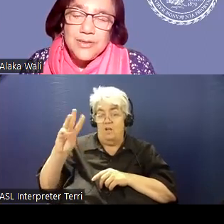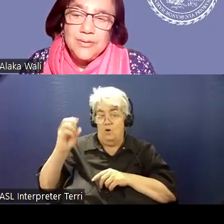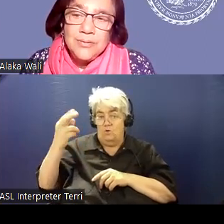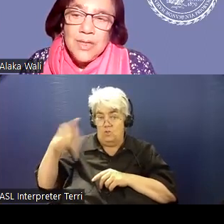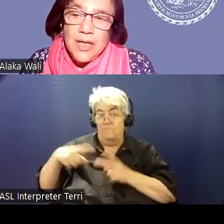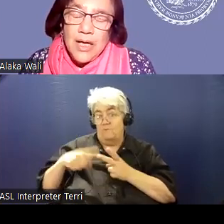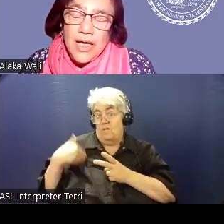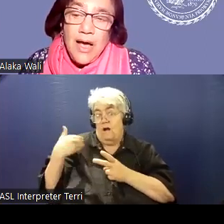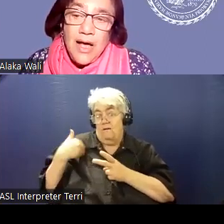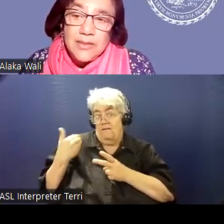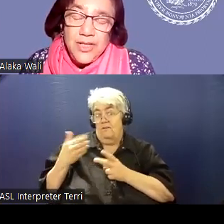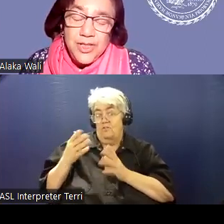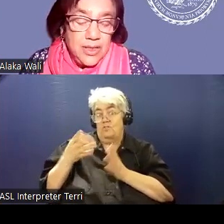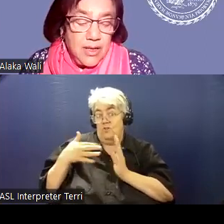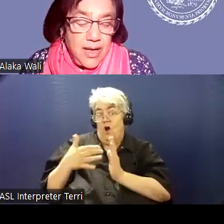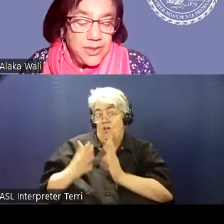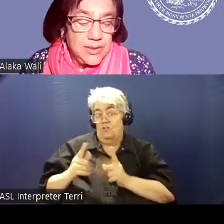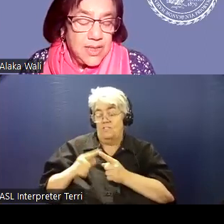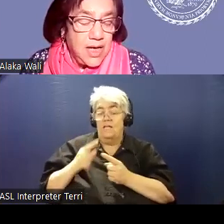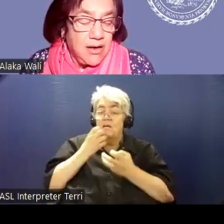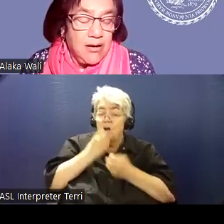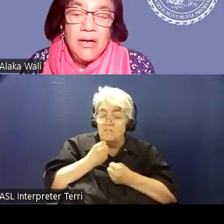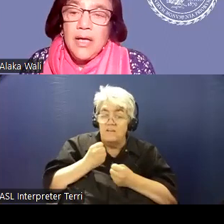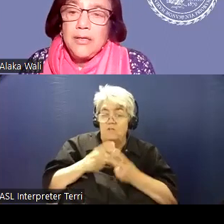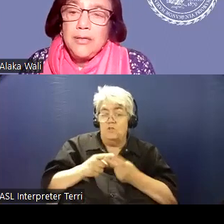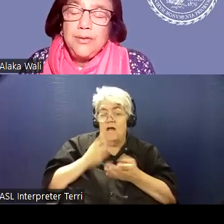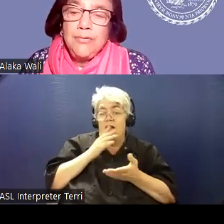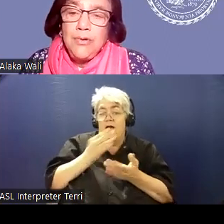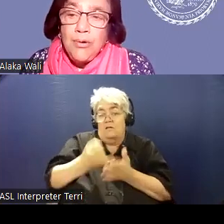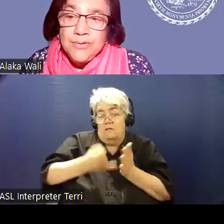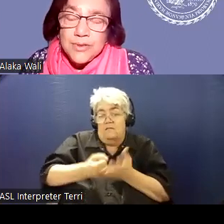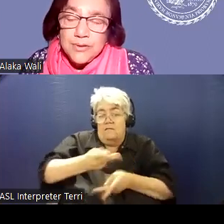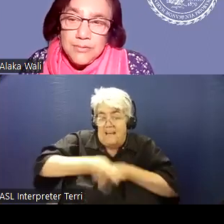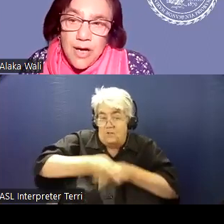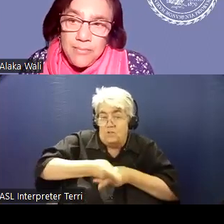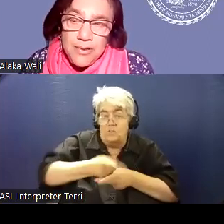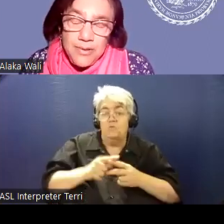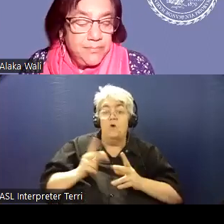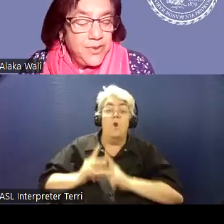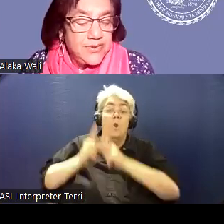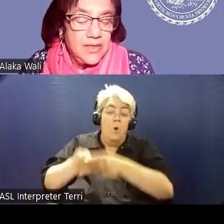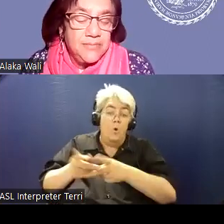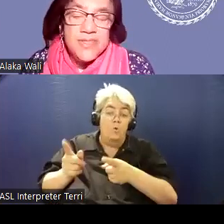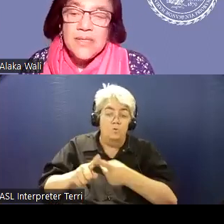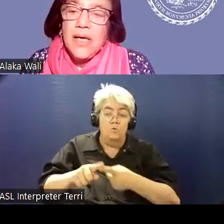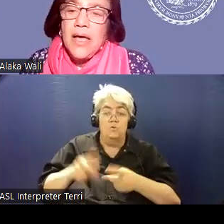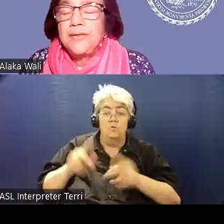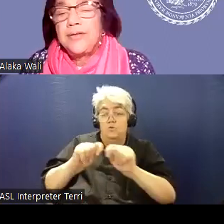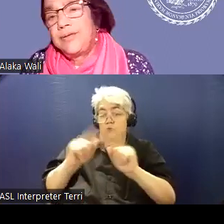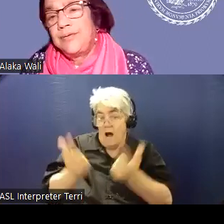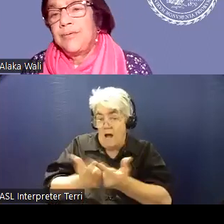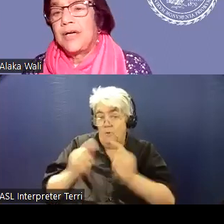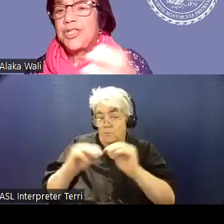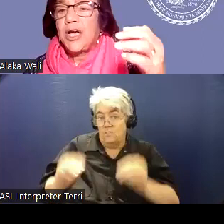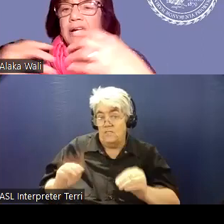scholars in conservation and collections care, to do loans to tribal museums, and